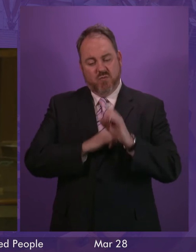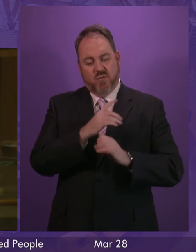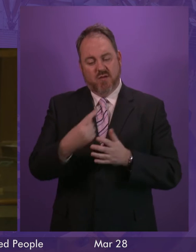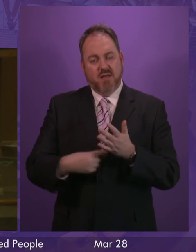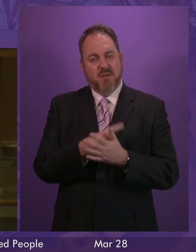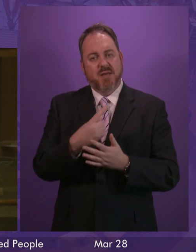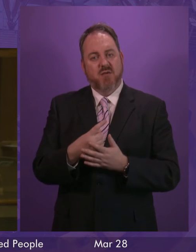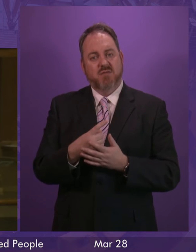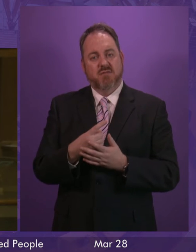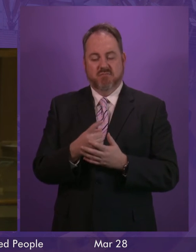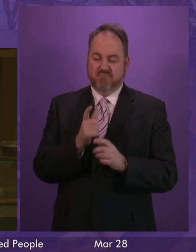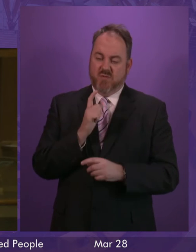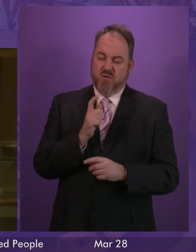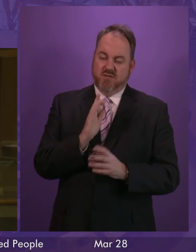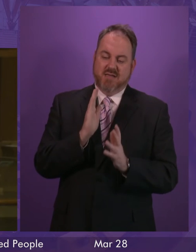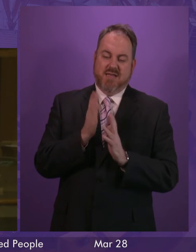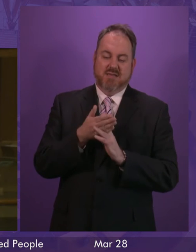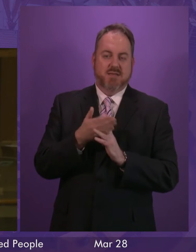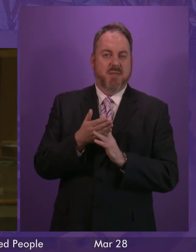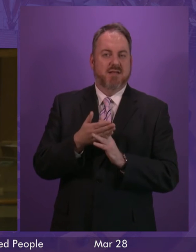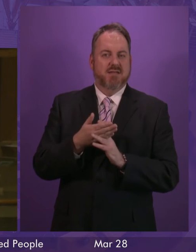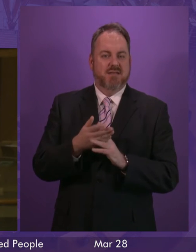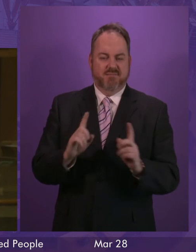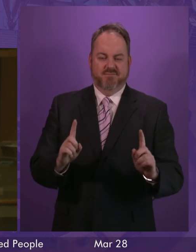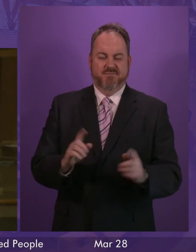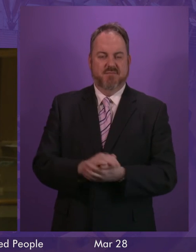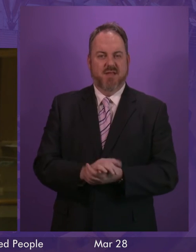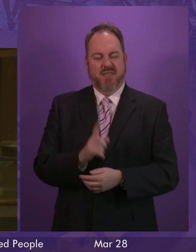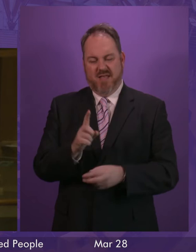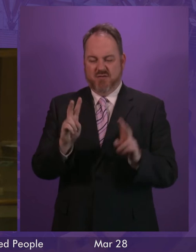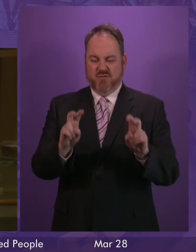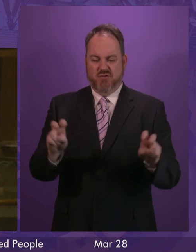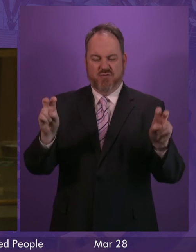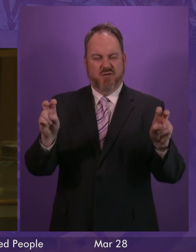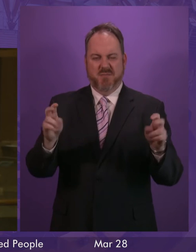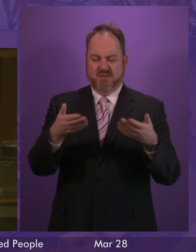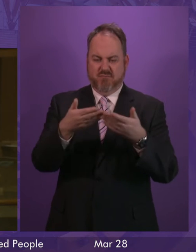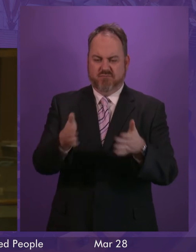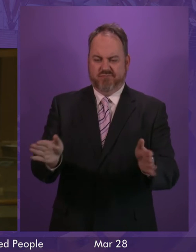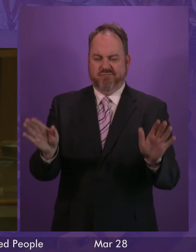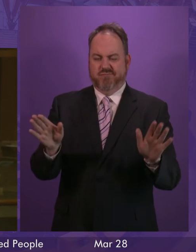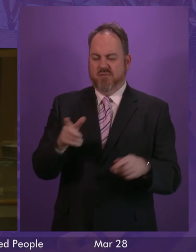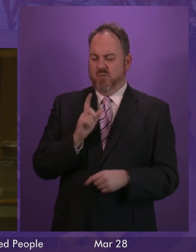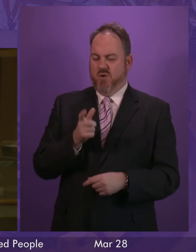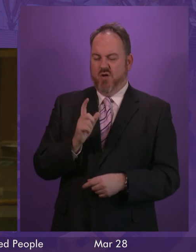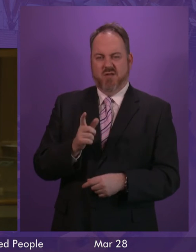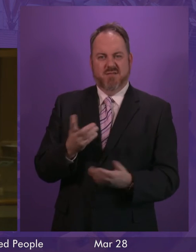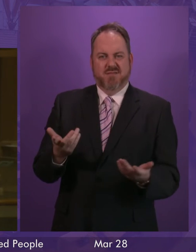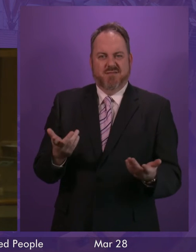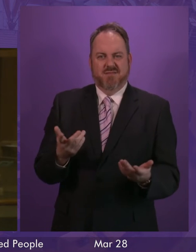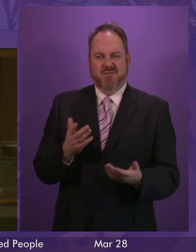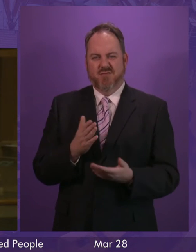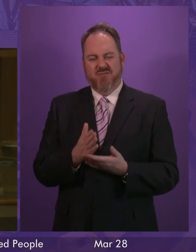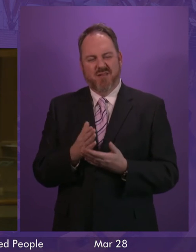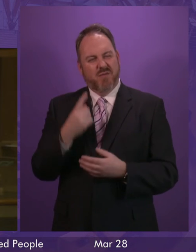of accessibility, disability, because I think it is a term that applies very broadly in relation to the